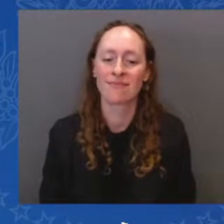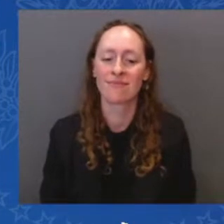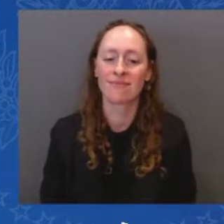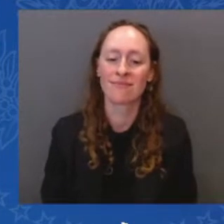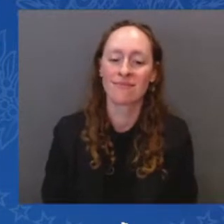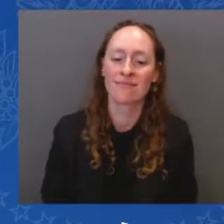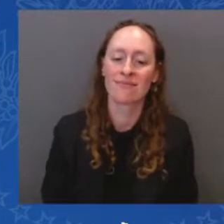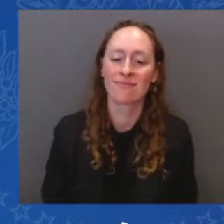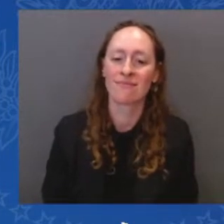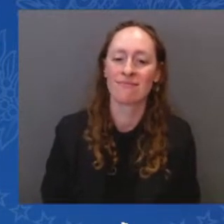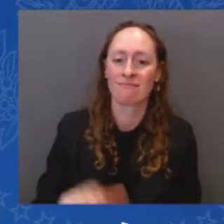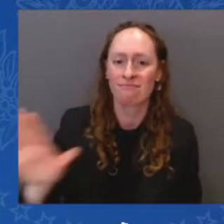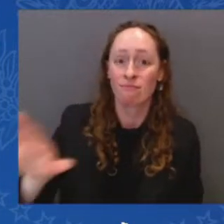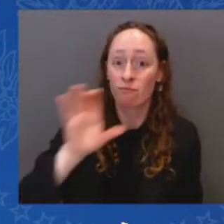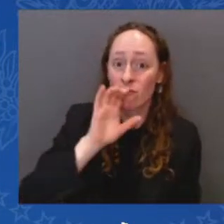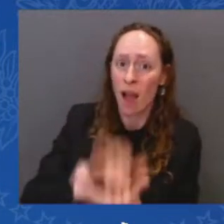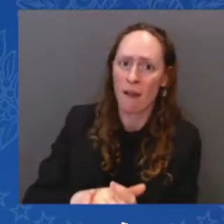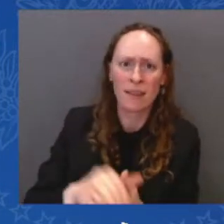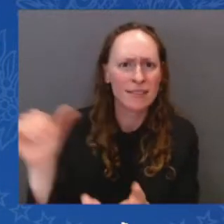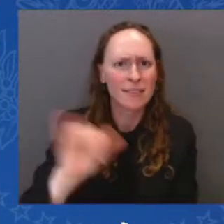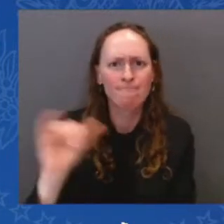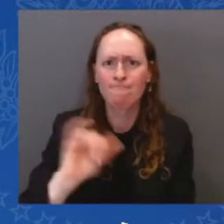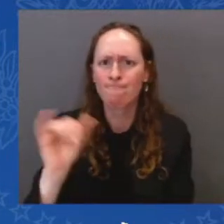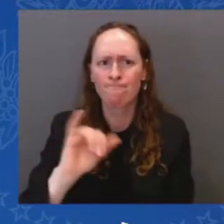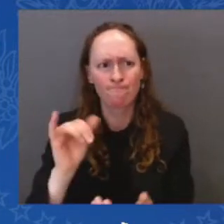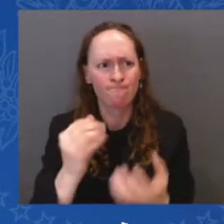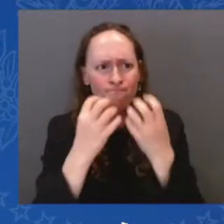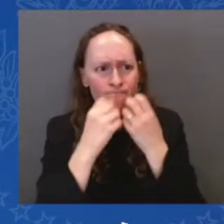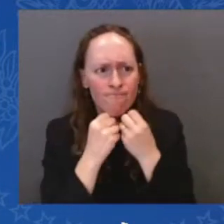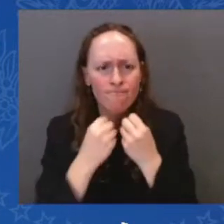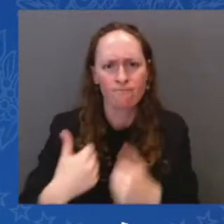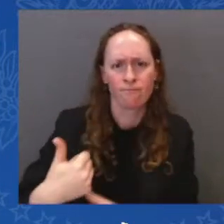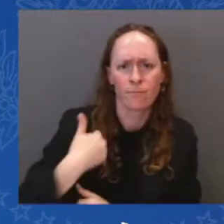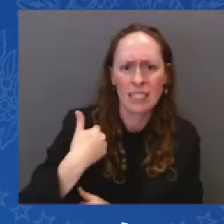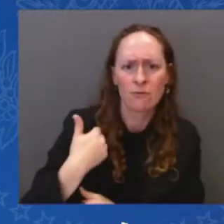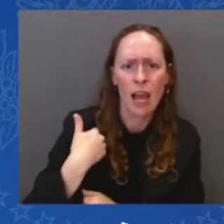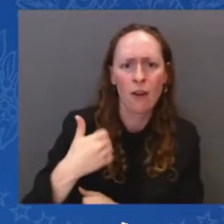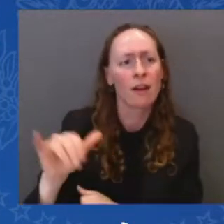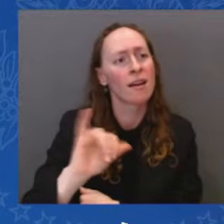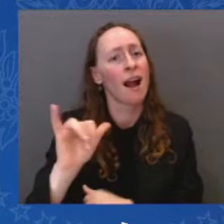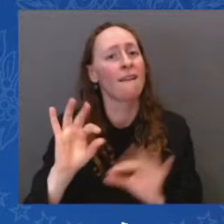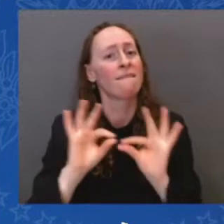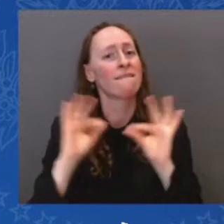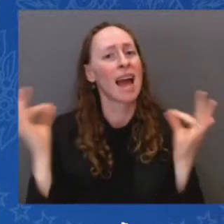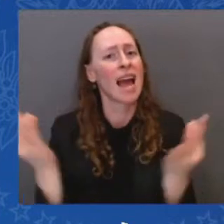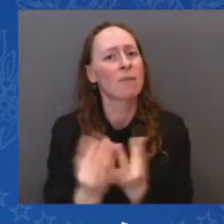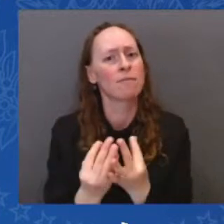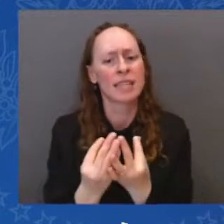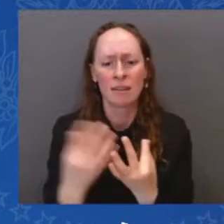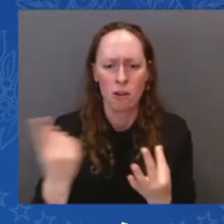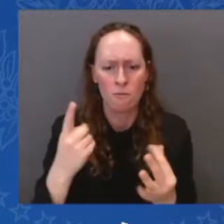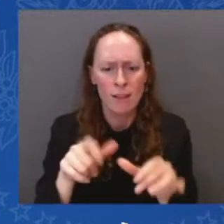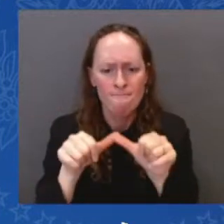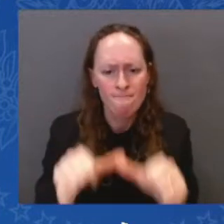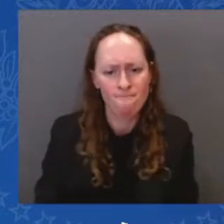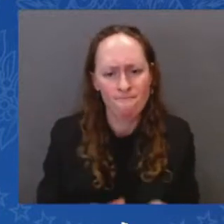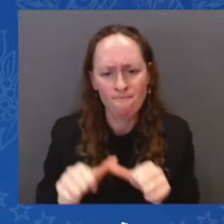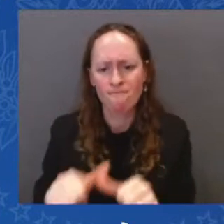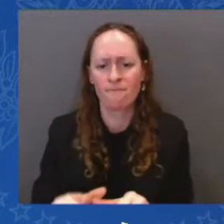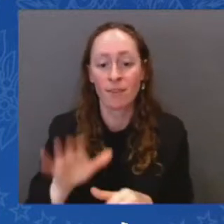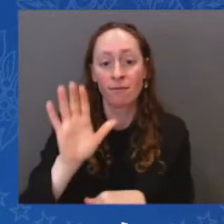vibrant. I thank you both and your sons Sean and Ross for everything you've given to our country over the